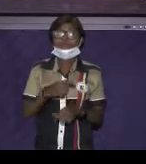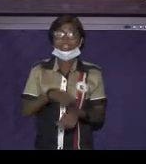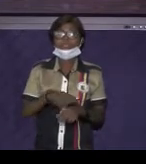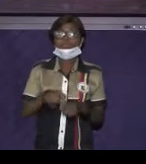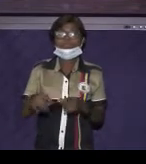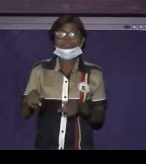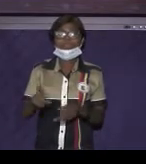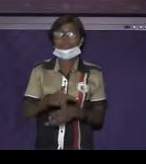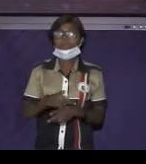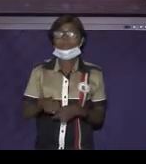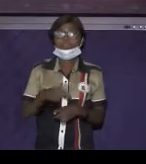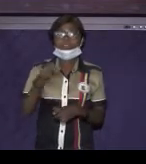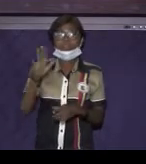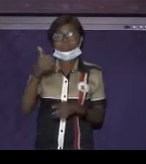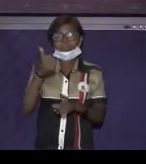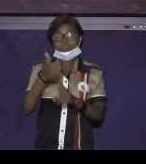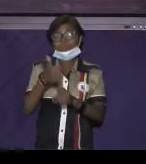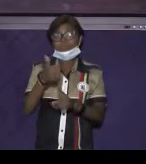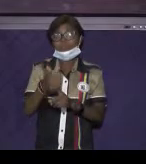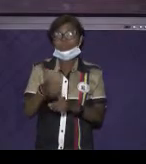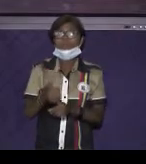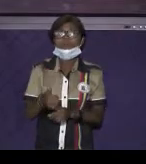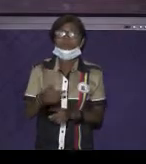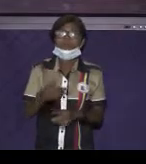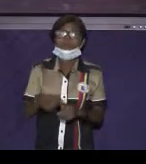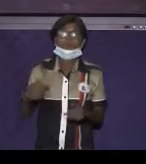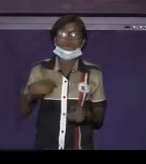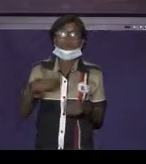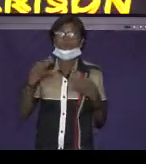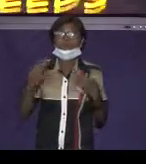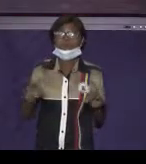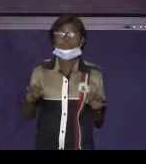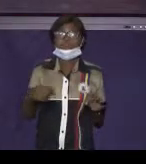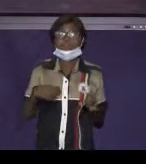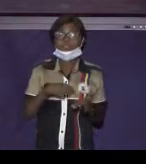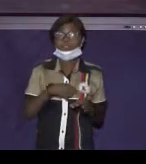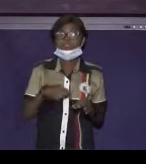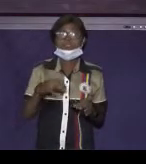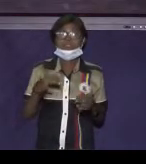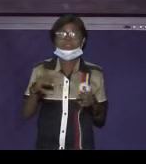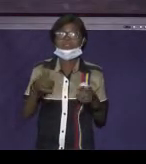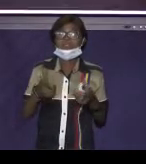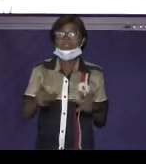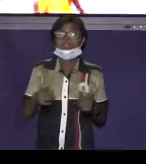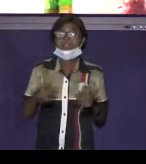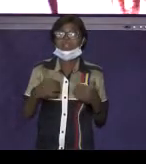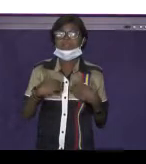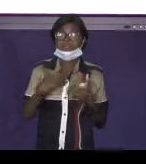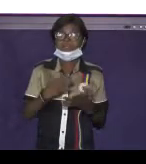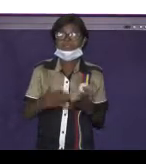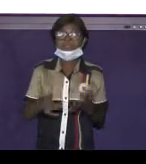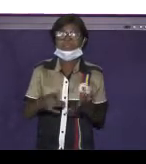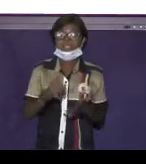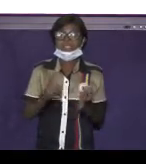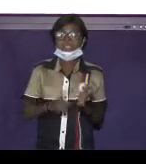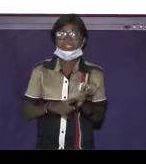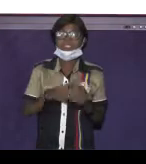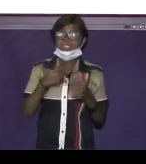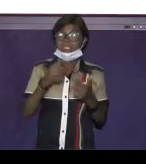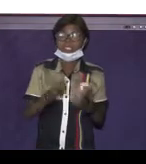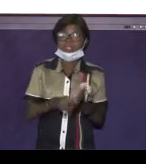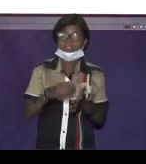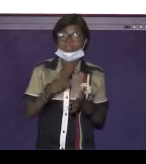online assessment that we have for you. But we are not done for the day. We still have something to work with. This says comparison